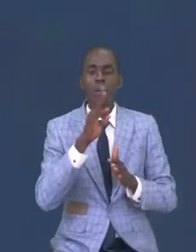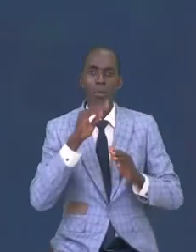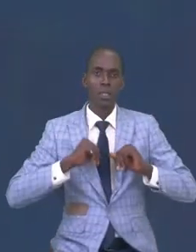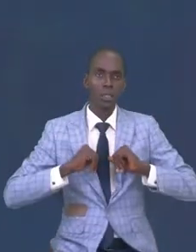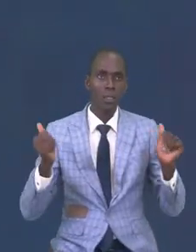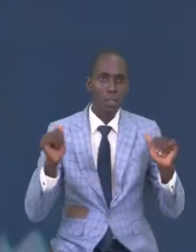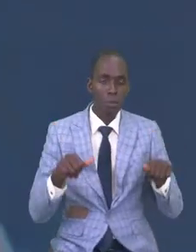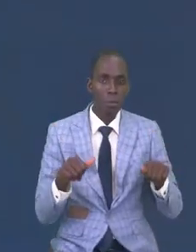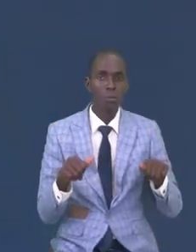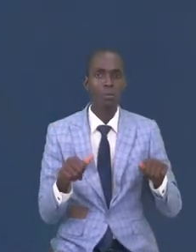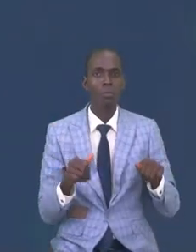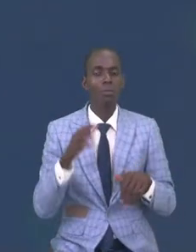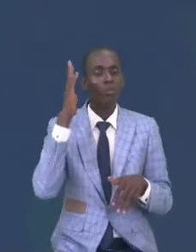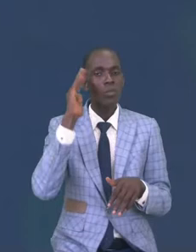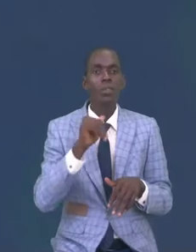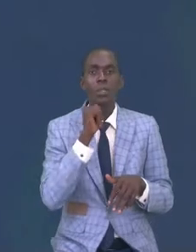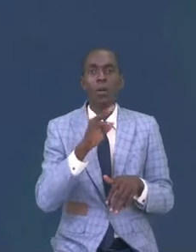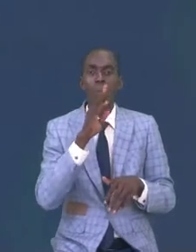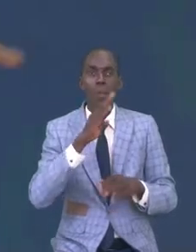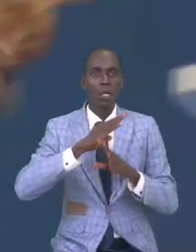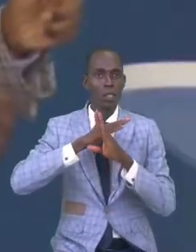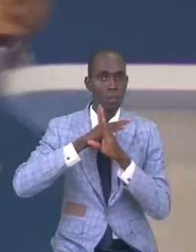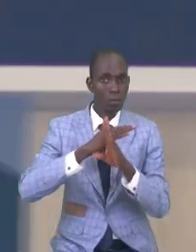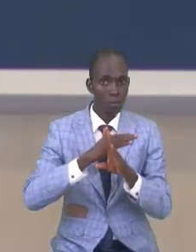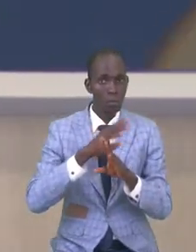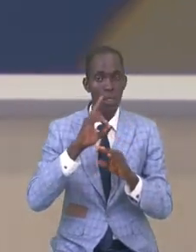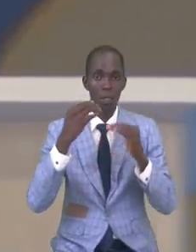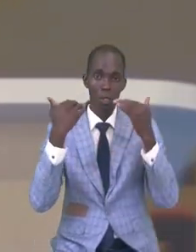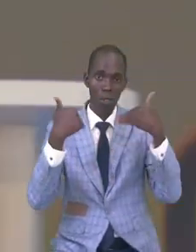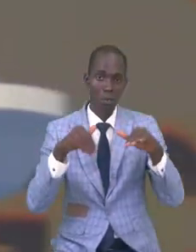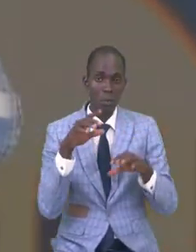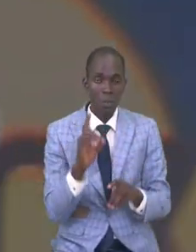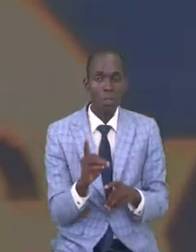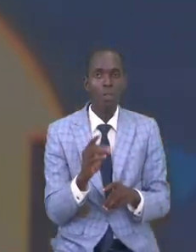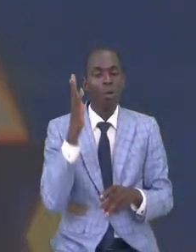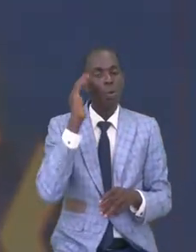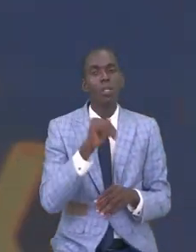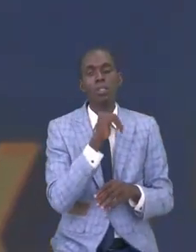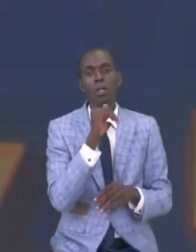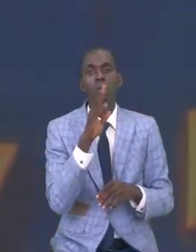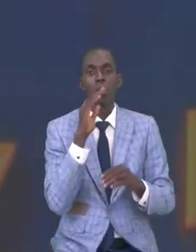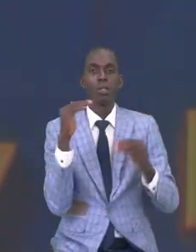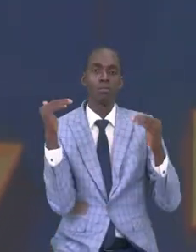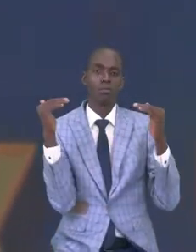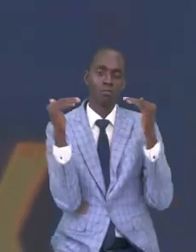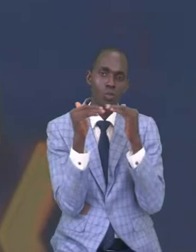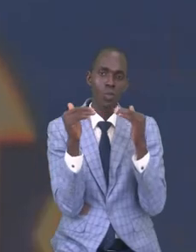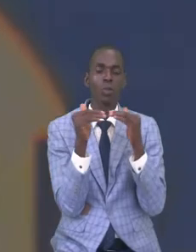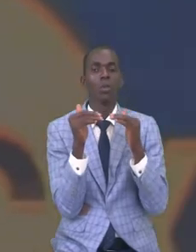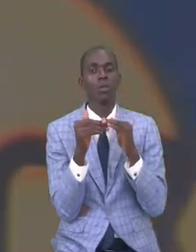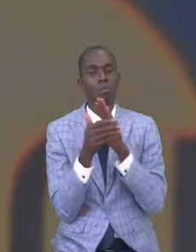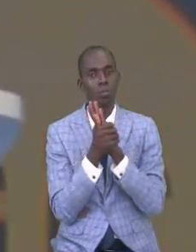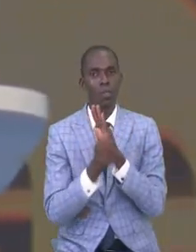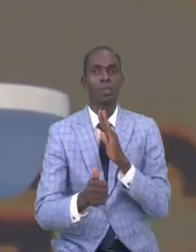potential, unconfined potential, unequaled, unparalleled